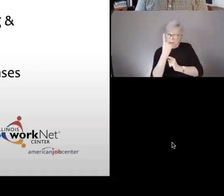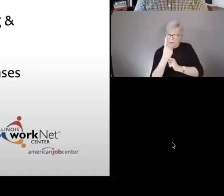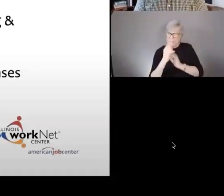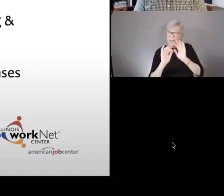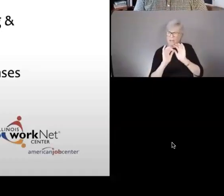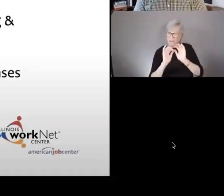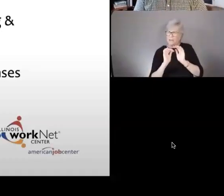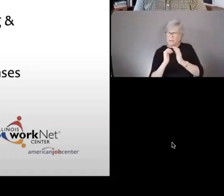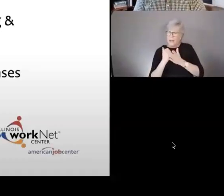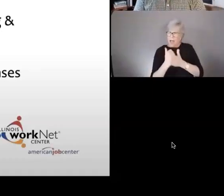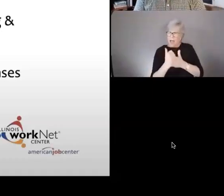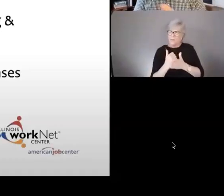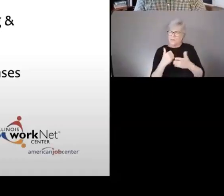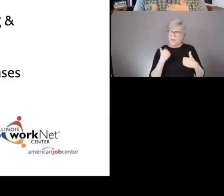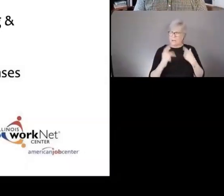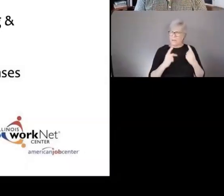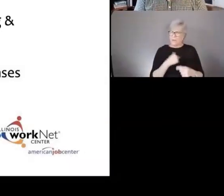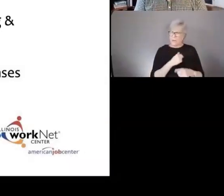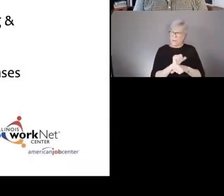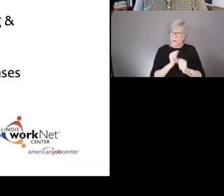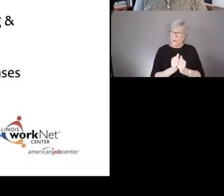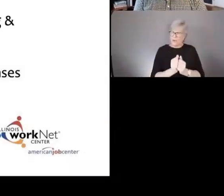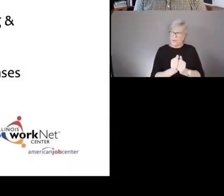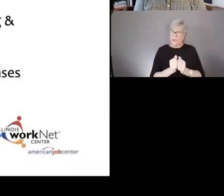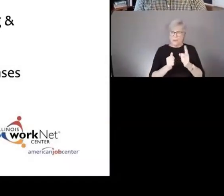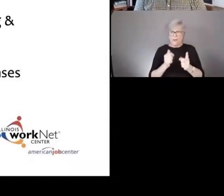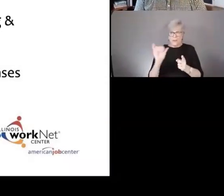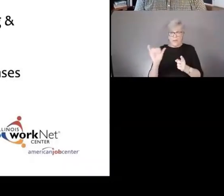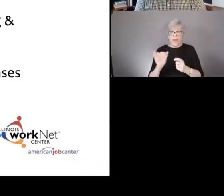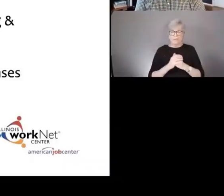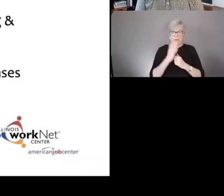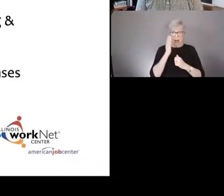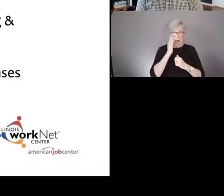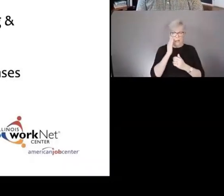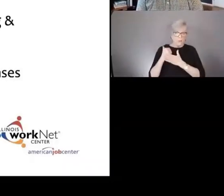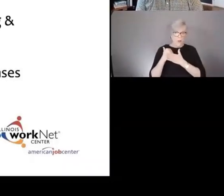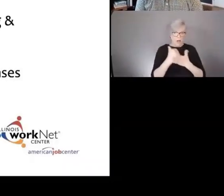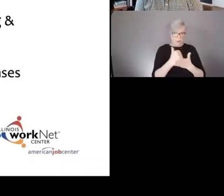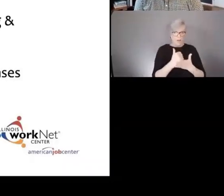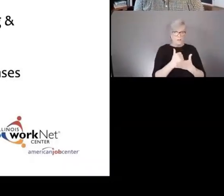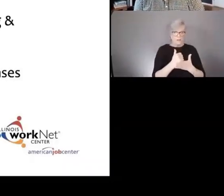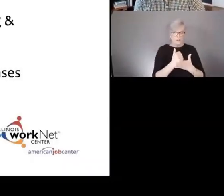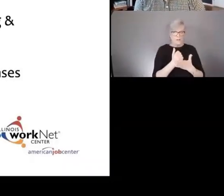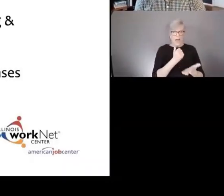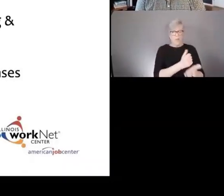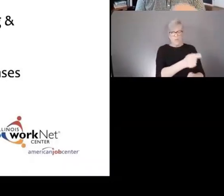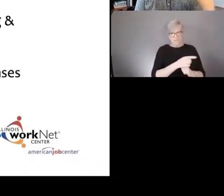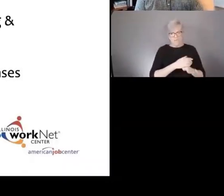trauma-informed and mental health-informed approach as we're supporting young folks to engage more fully in their lives right